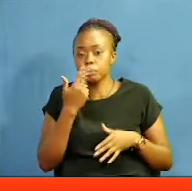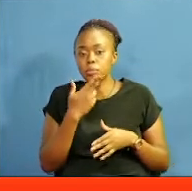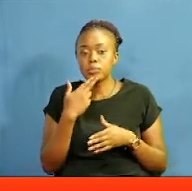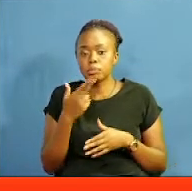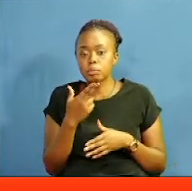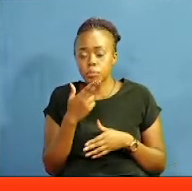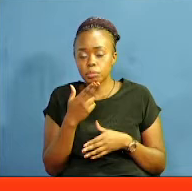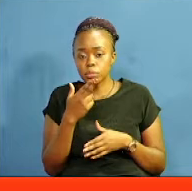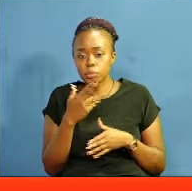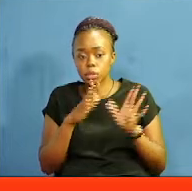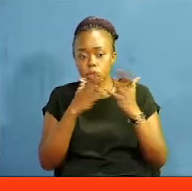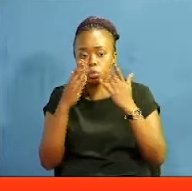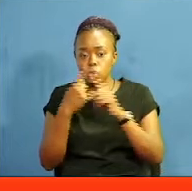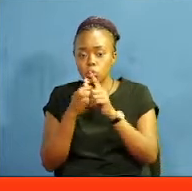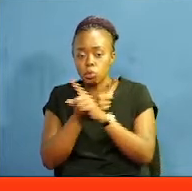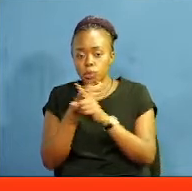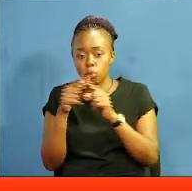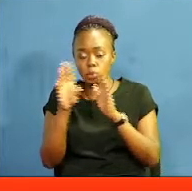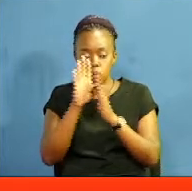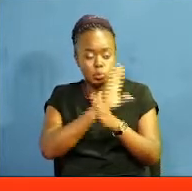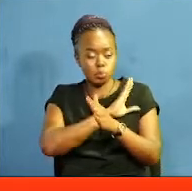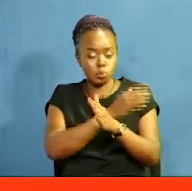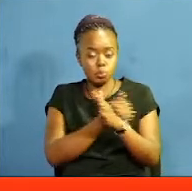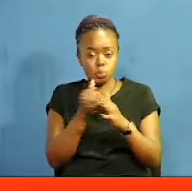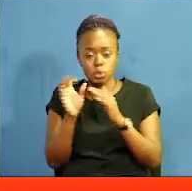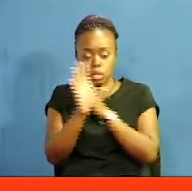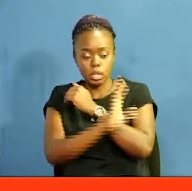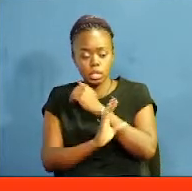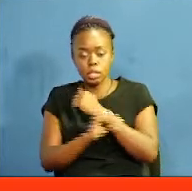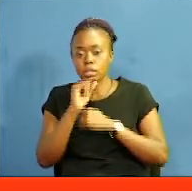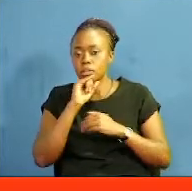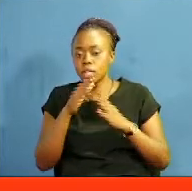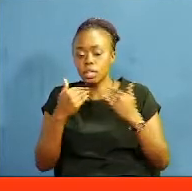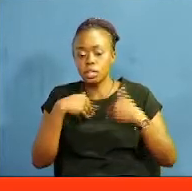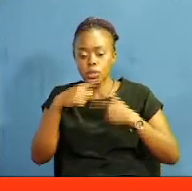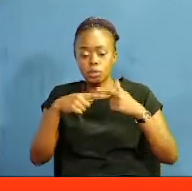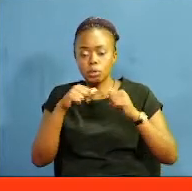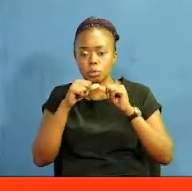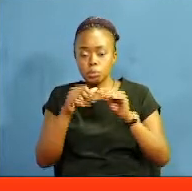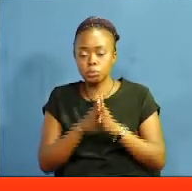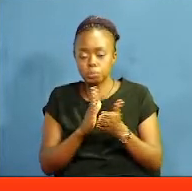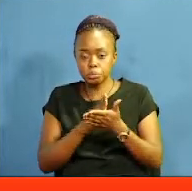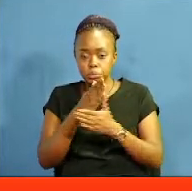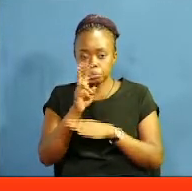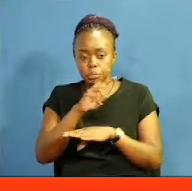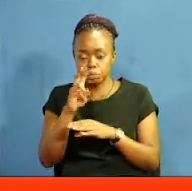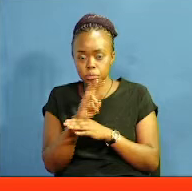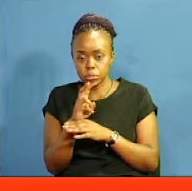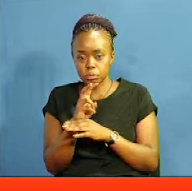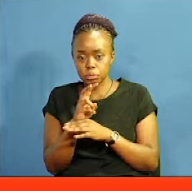to salvage us from this economic woes that our country is probably undergoing. Yeah, sure, because you